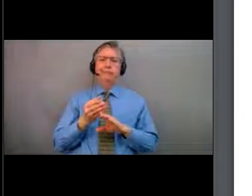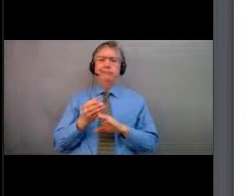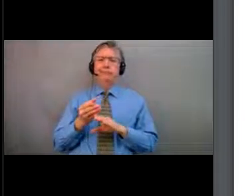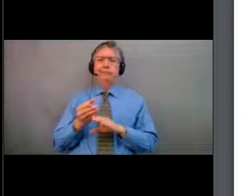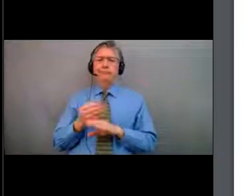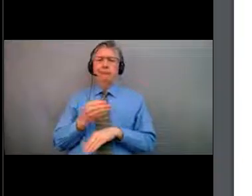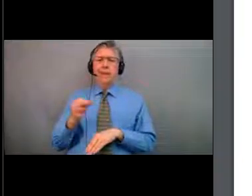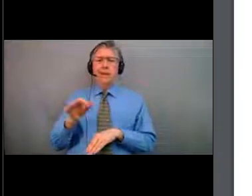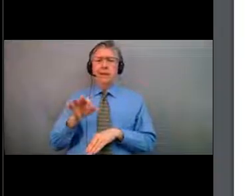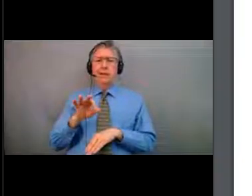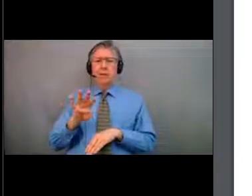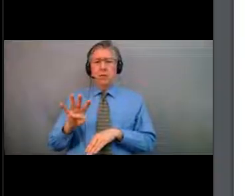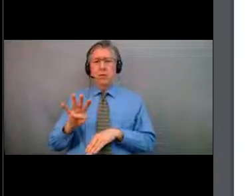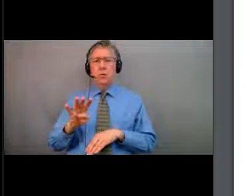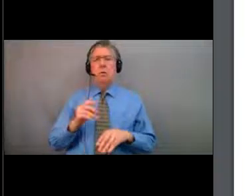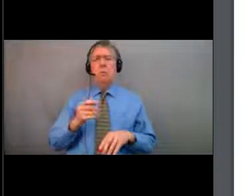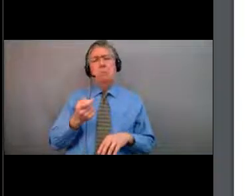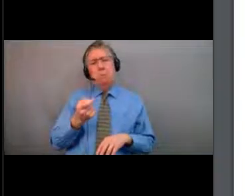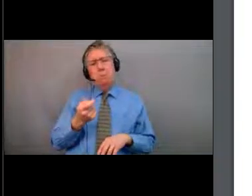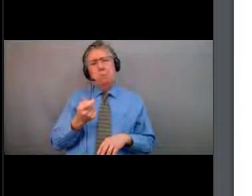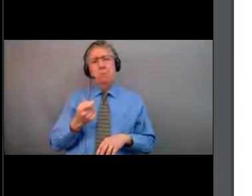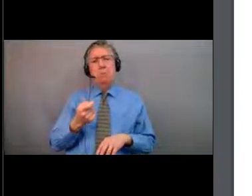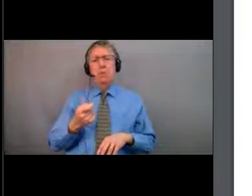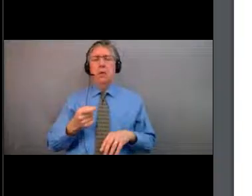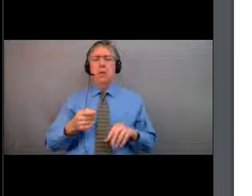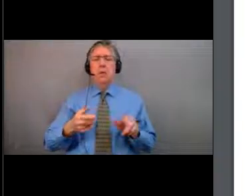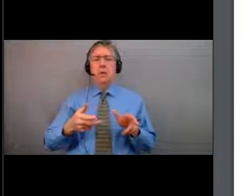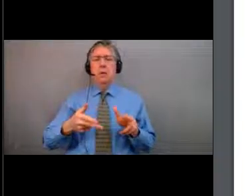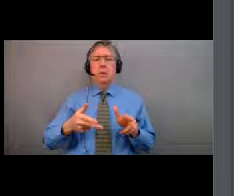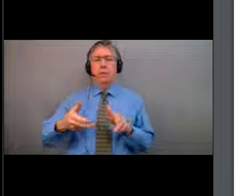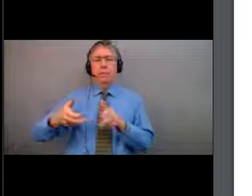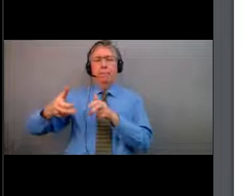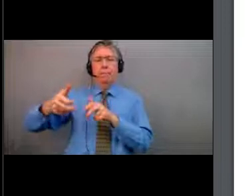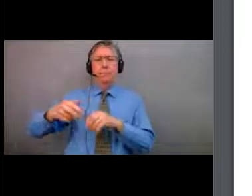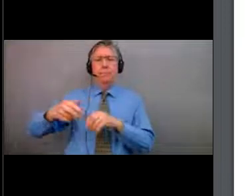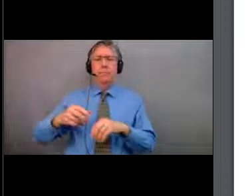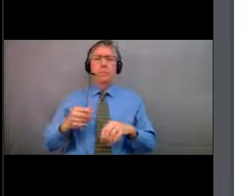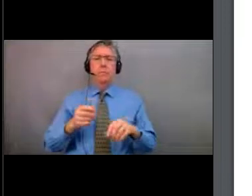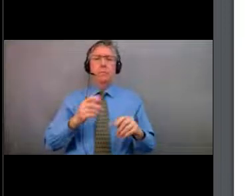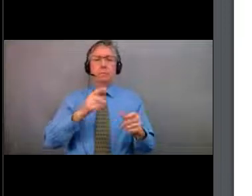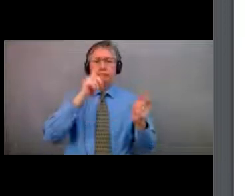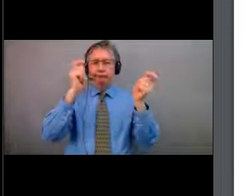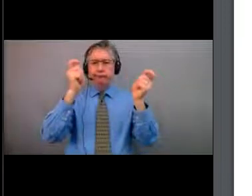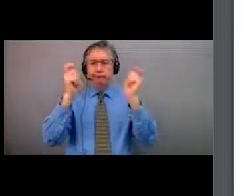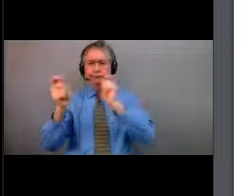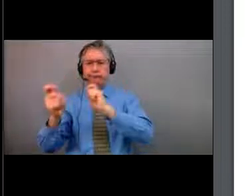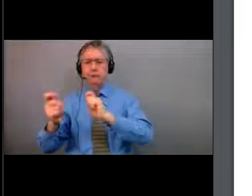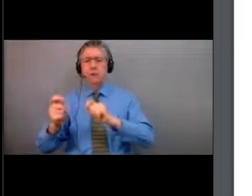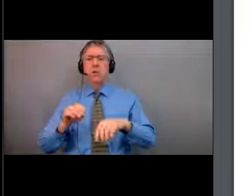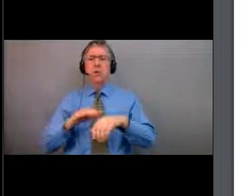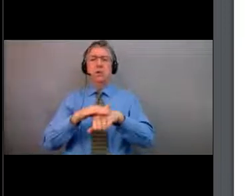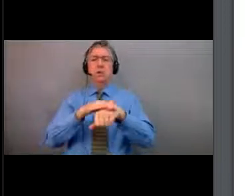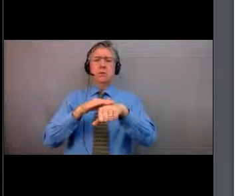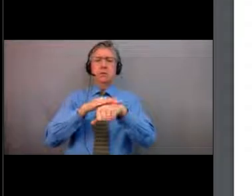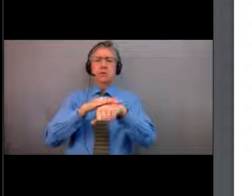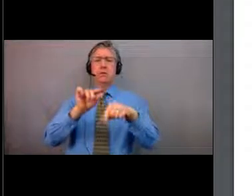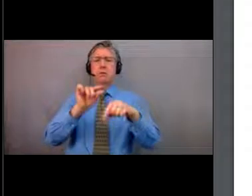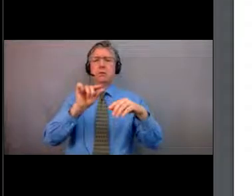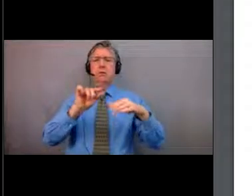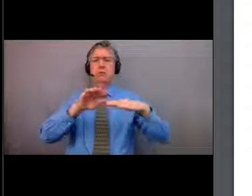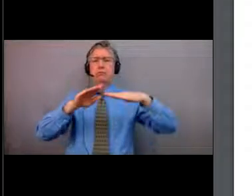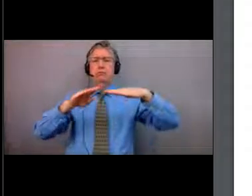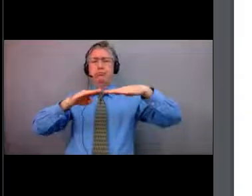small uptake taking due to the changes that was occurring in the surface layers, the air-sea exchange,